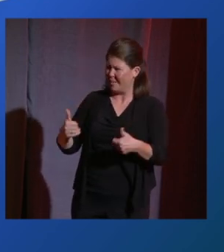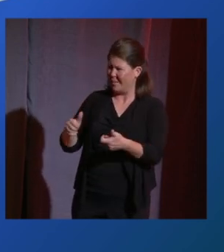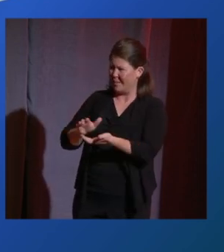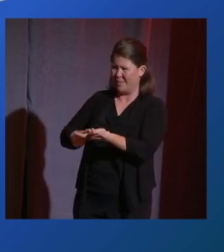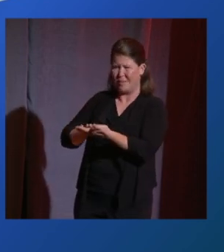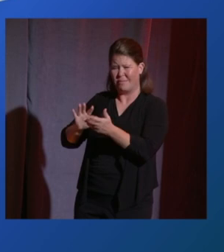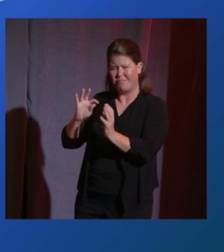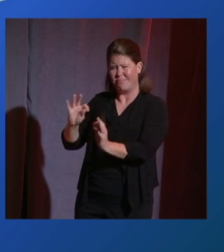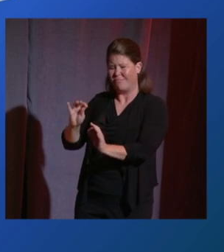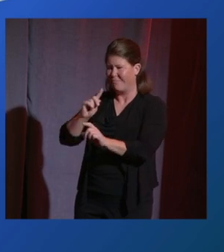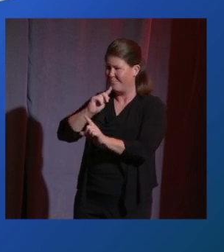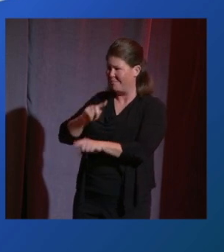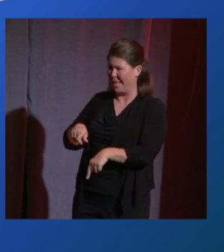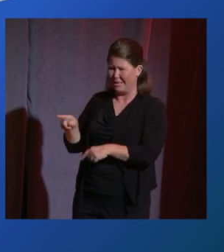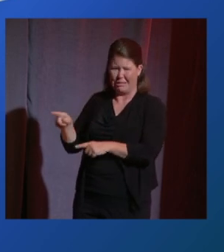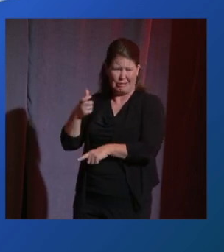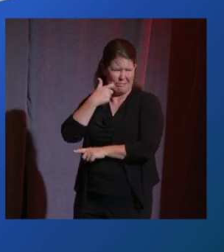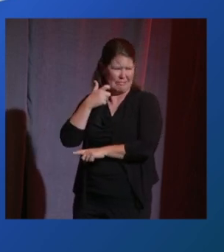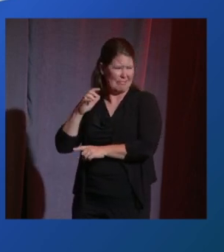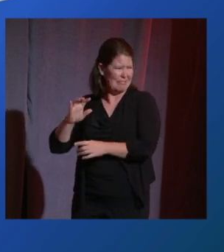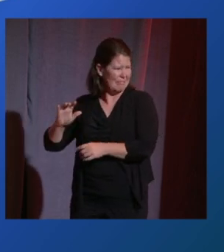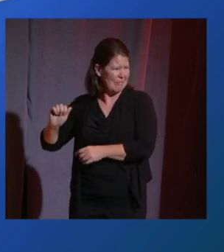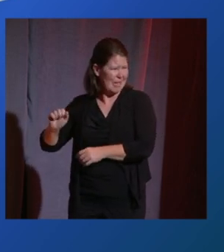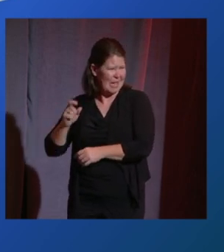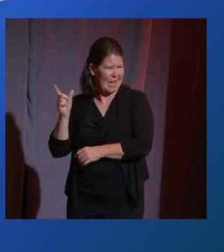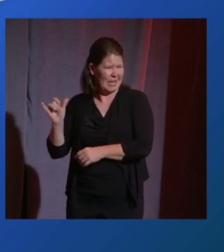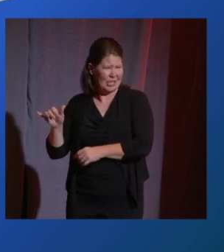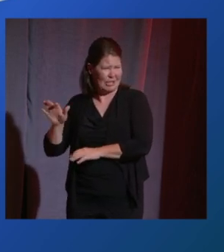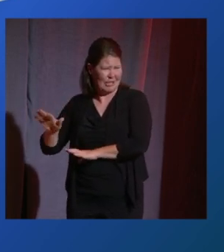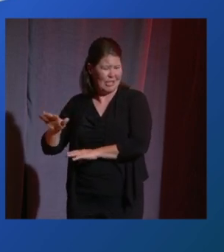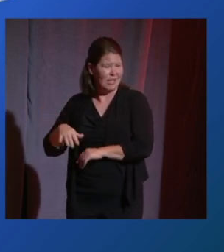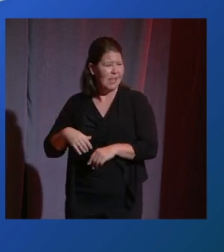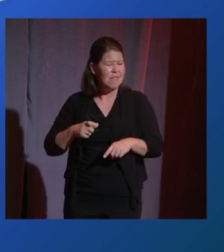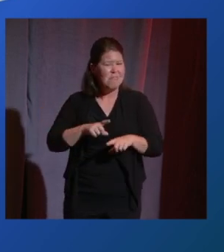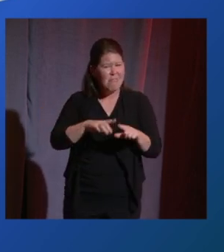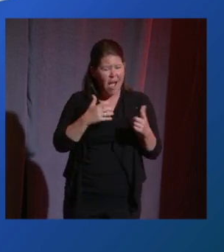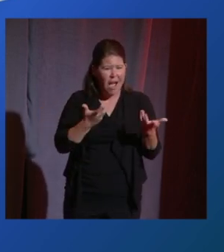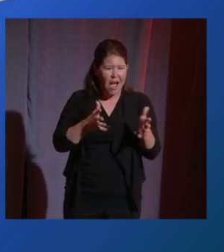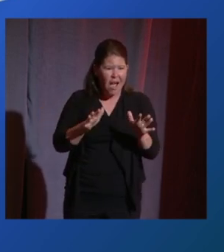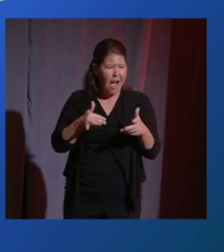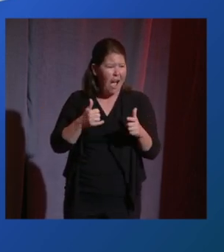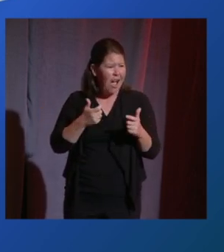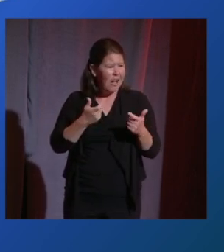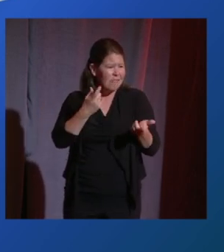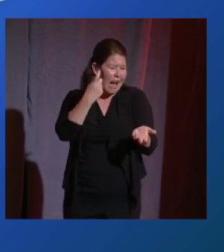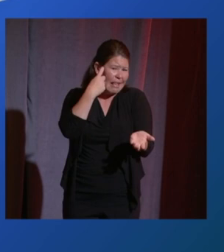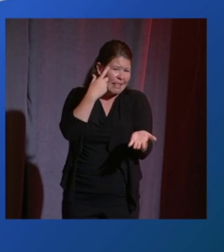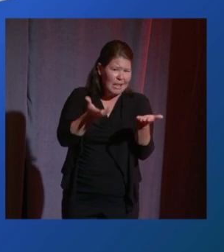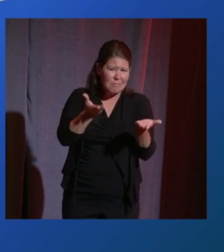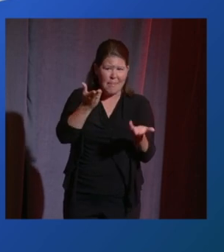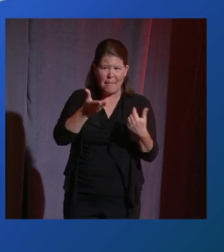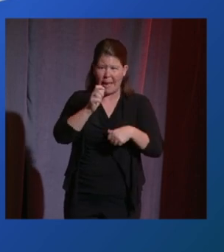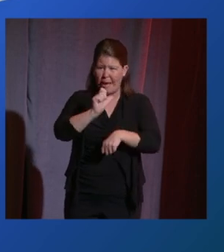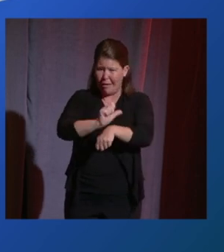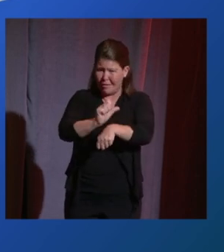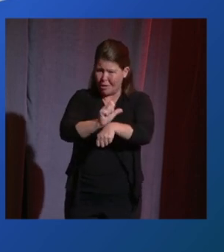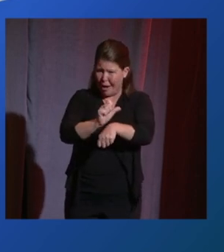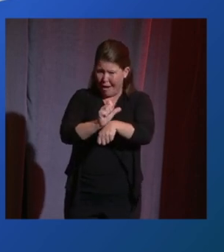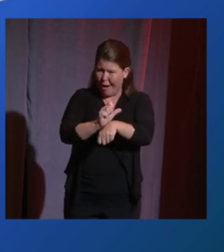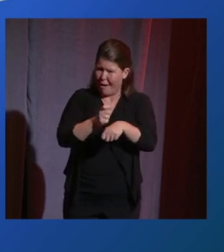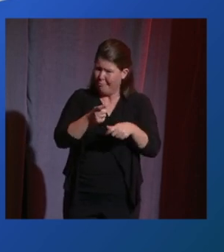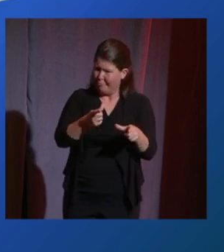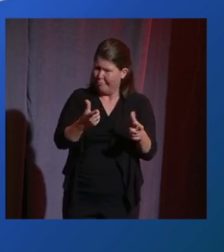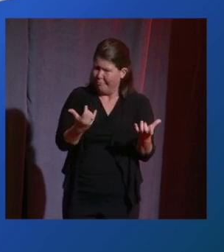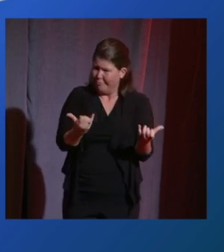some jobs that will exist that we don't have names for yet it doesn't mean that uh the jobs that are in place today can't